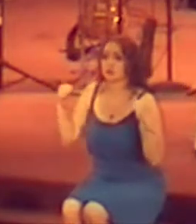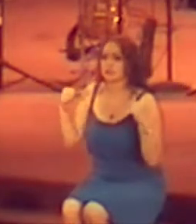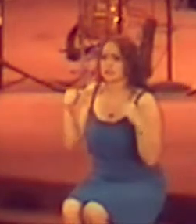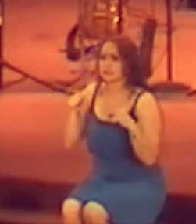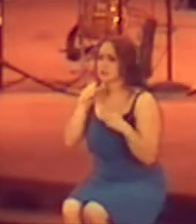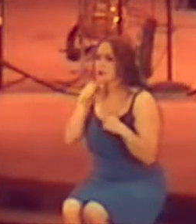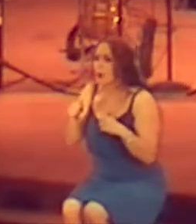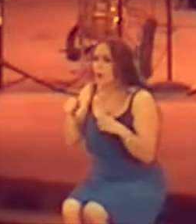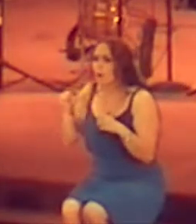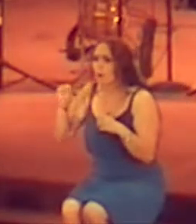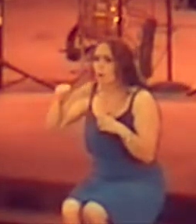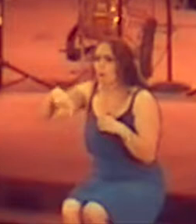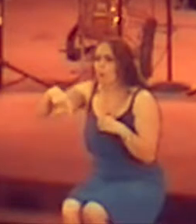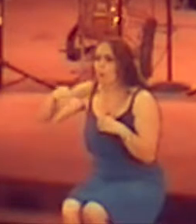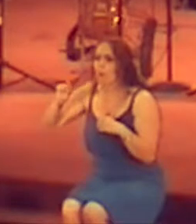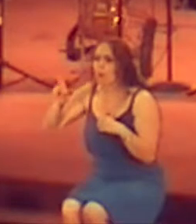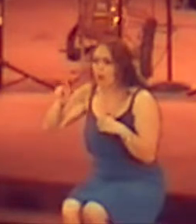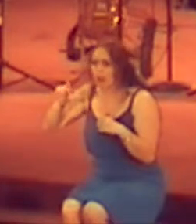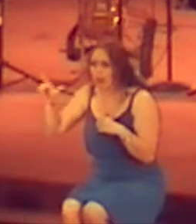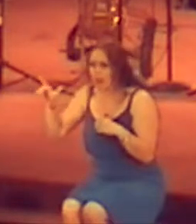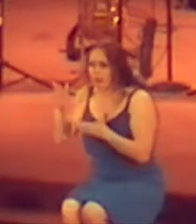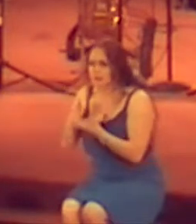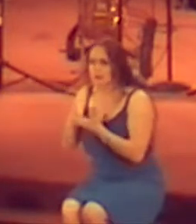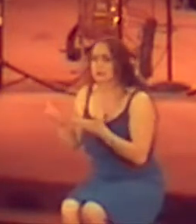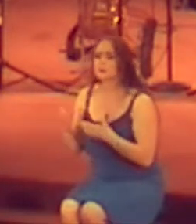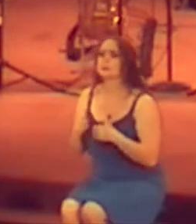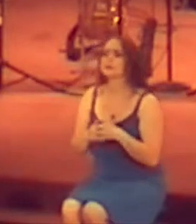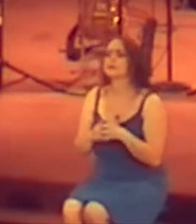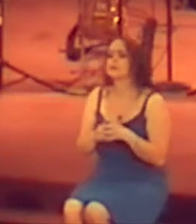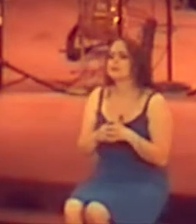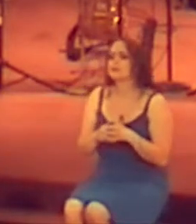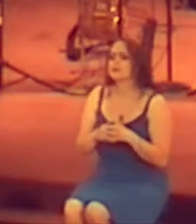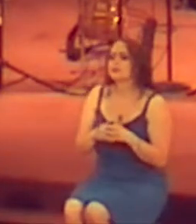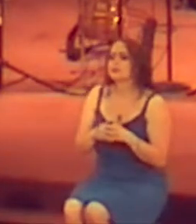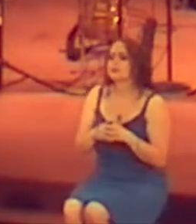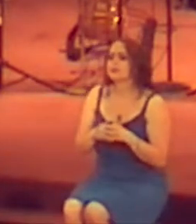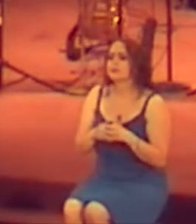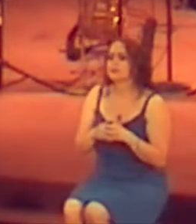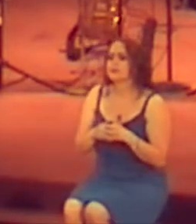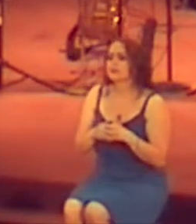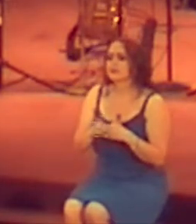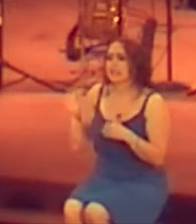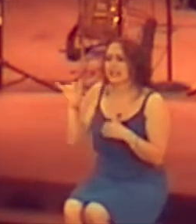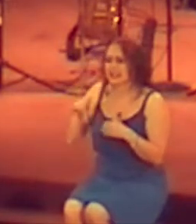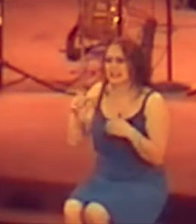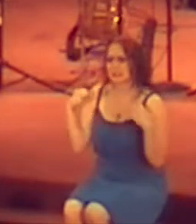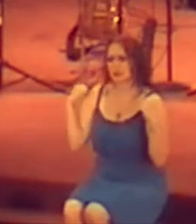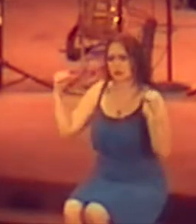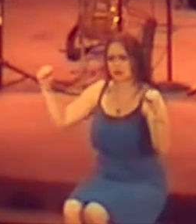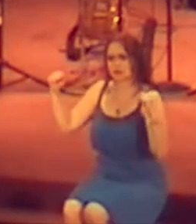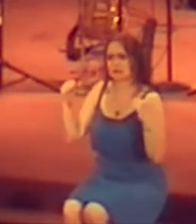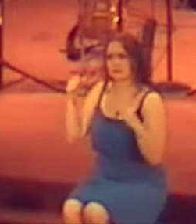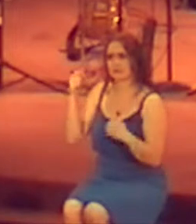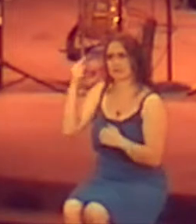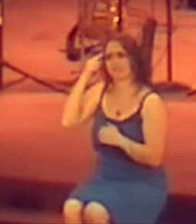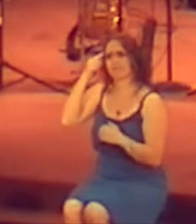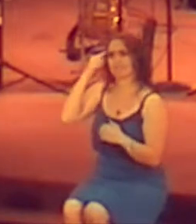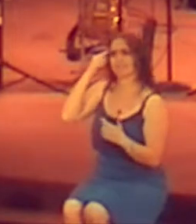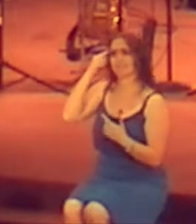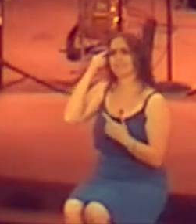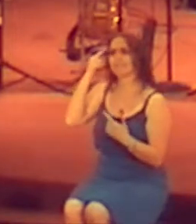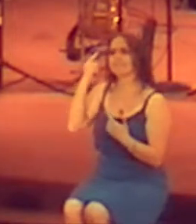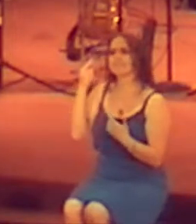happen if you don't stretch. A lot of bad things could happen if you don't stretch your muscles. And that whole stretching aspect had me thinking,